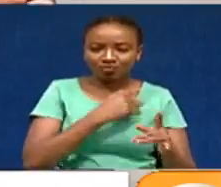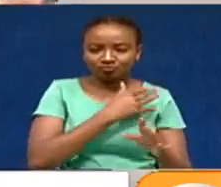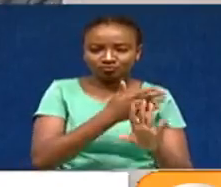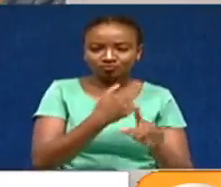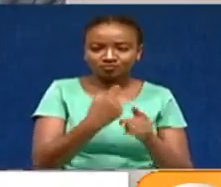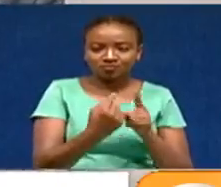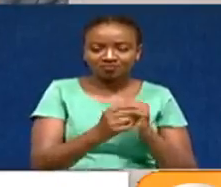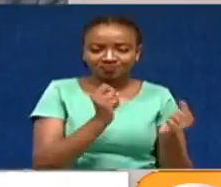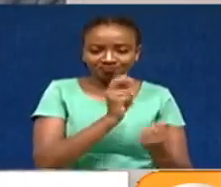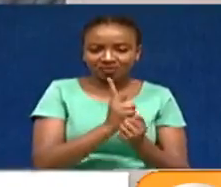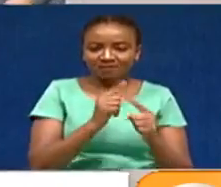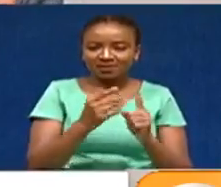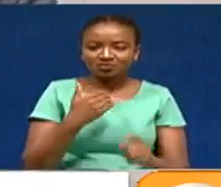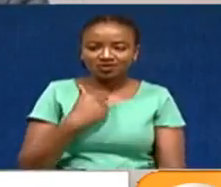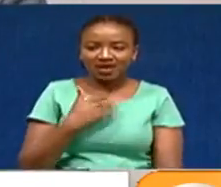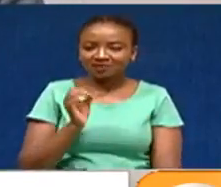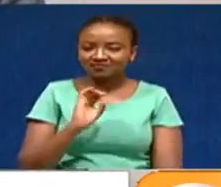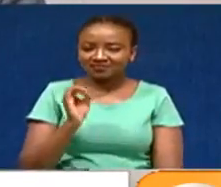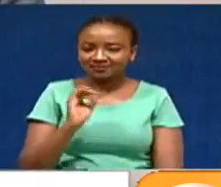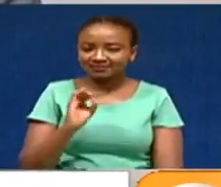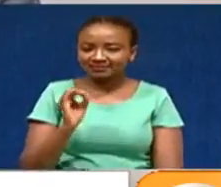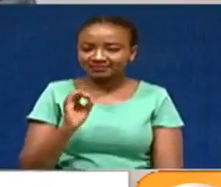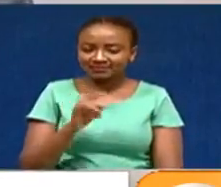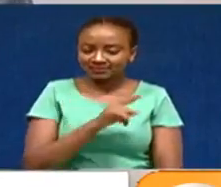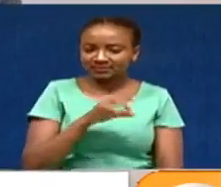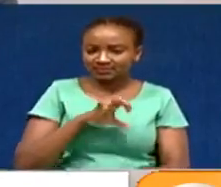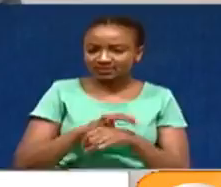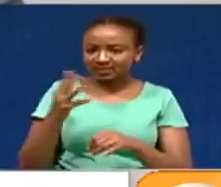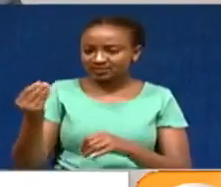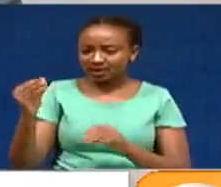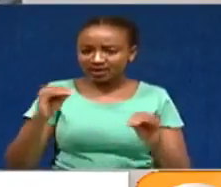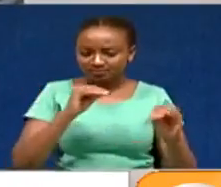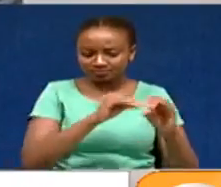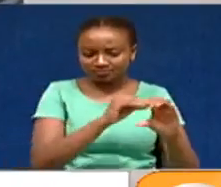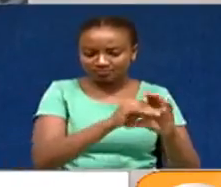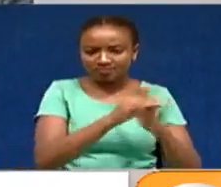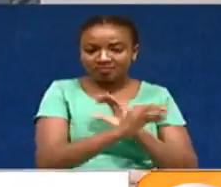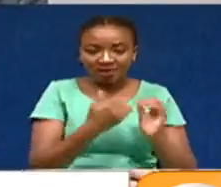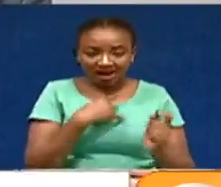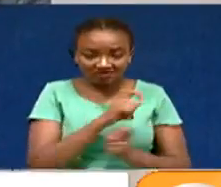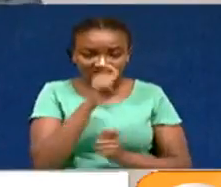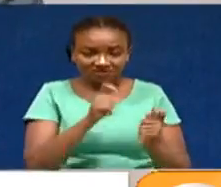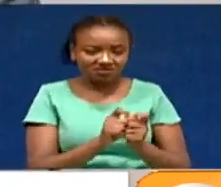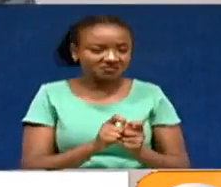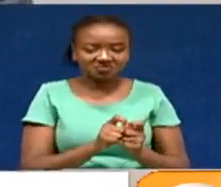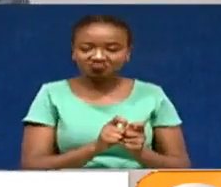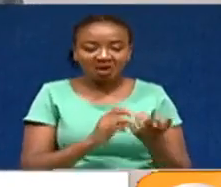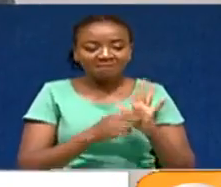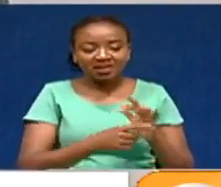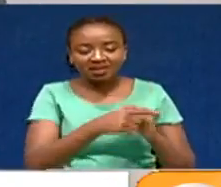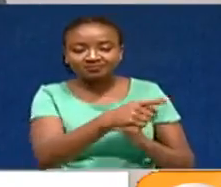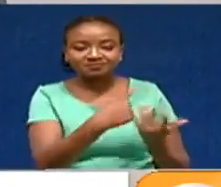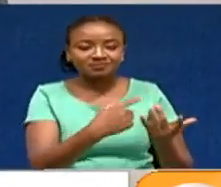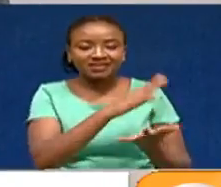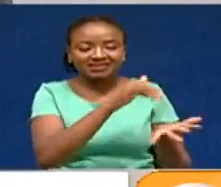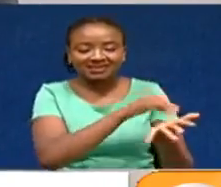haven't had clubs receive any investment, and therefore they haven't been able to invest in facilities, youth training facilities more